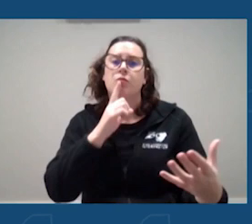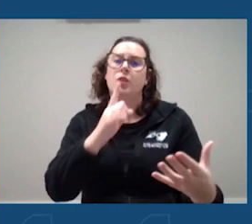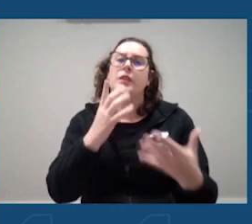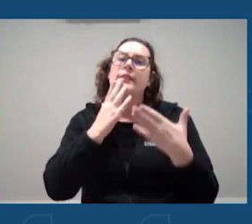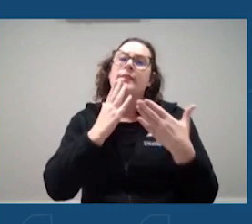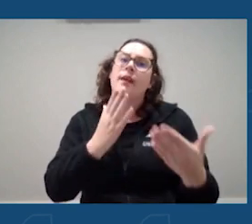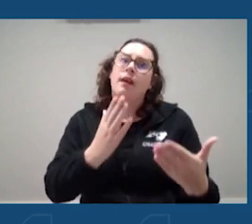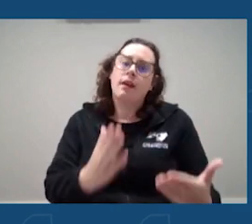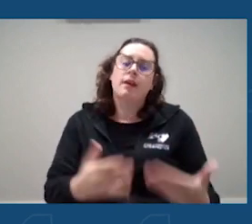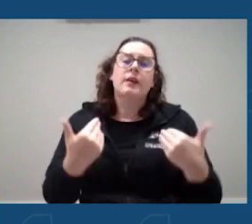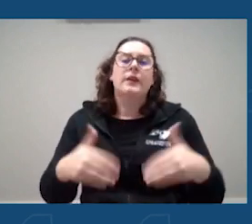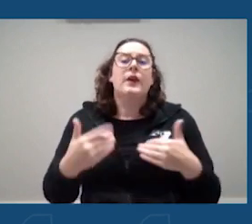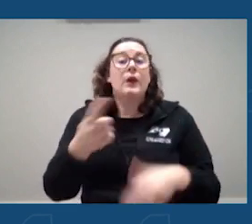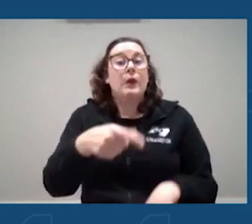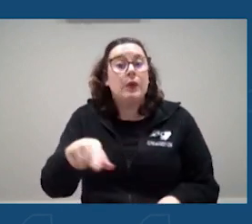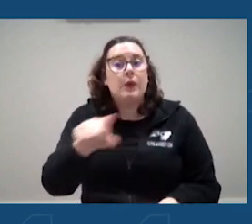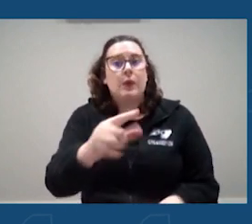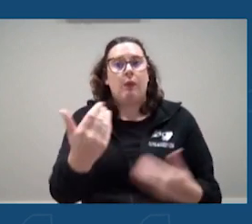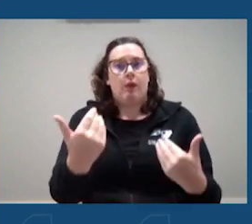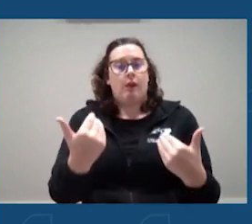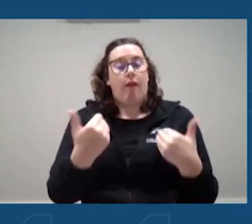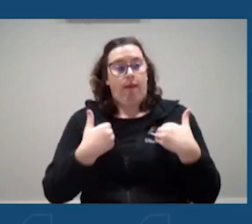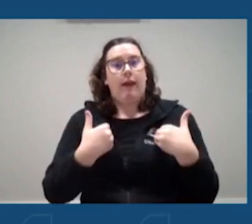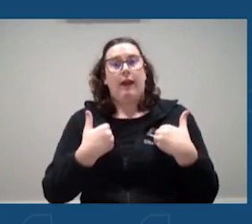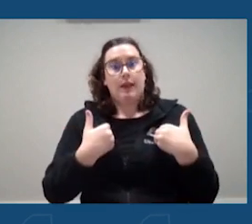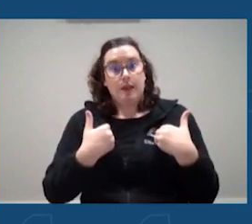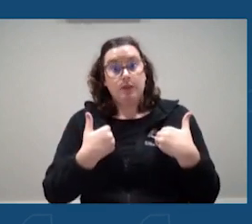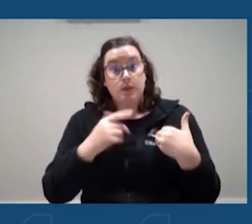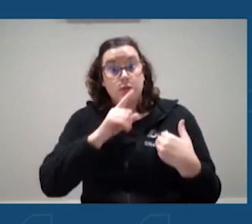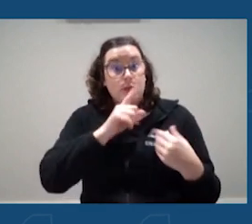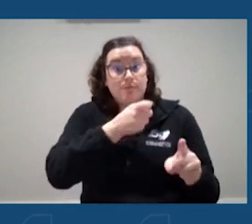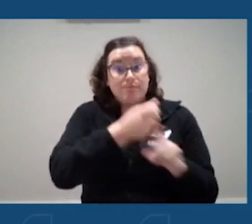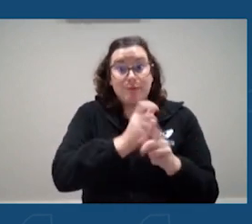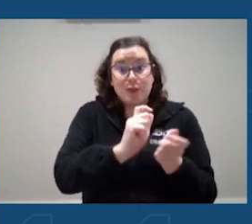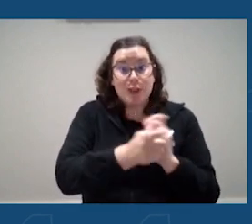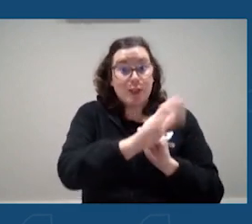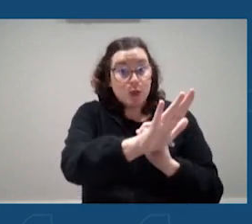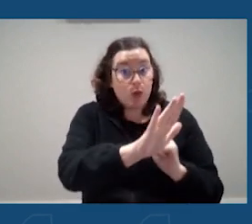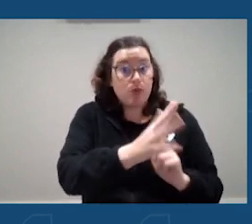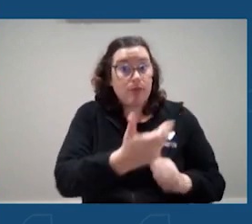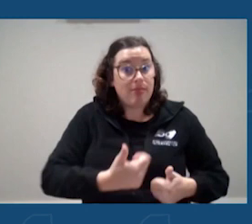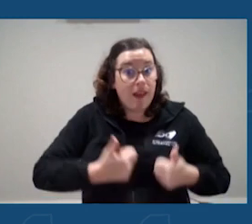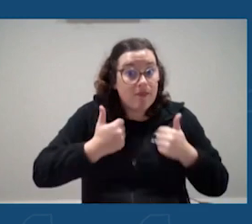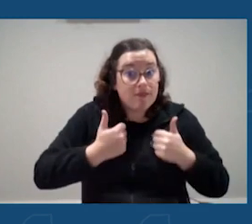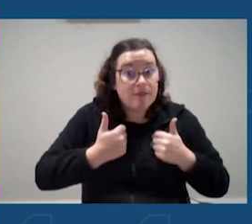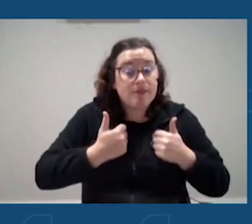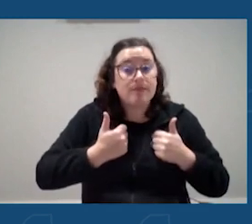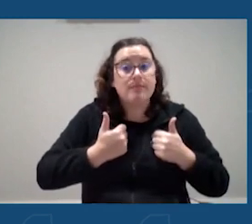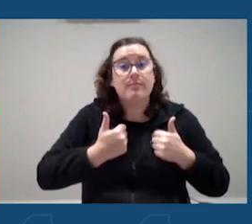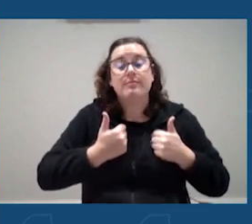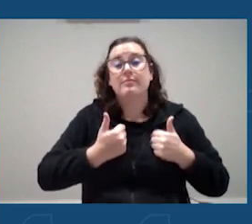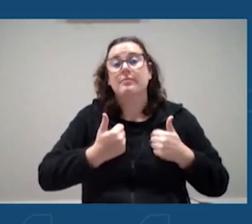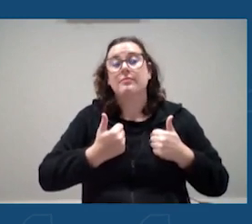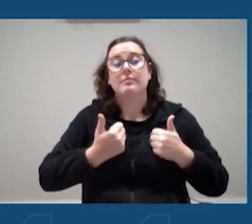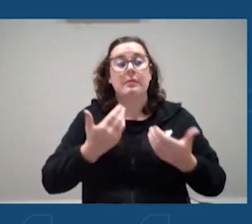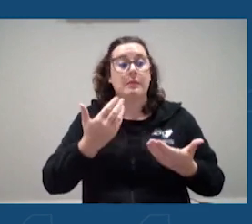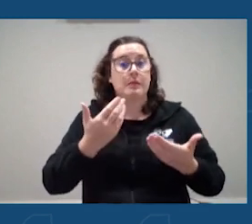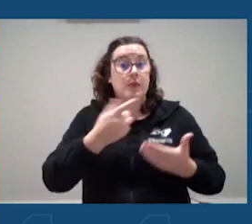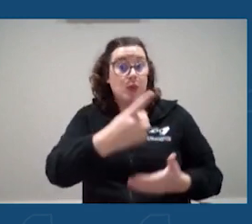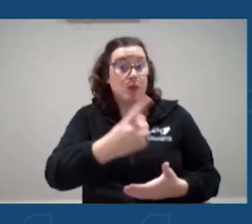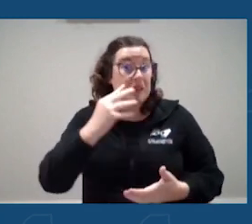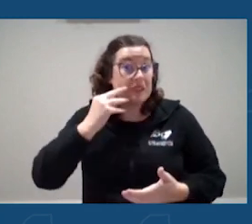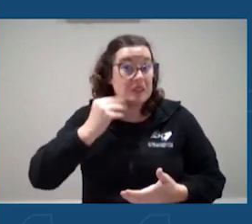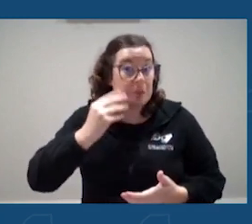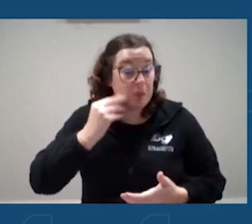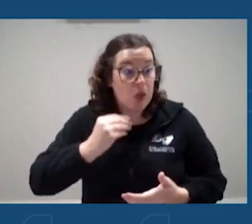that you have, in some cases, changed your own lives or experienced things that could have set people